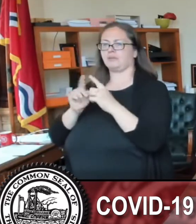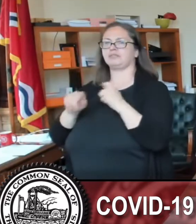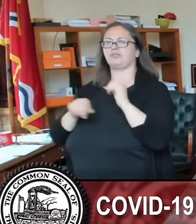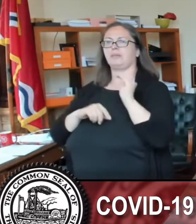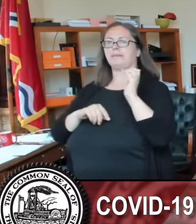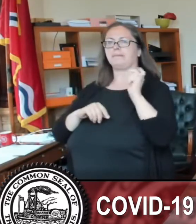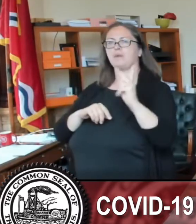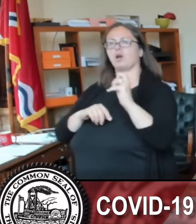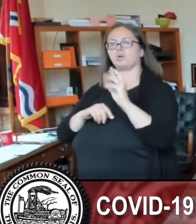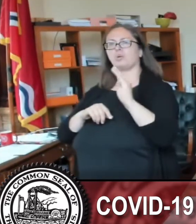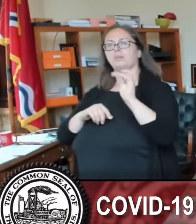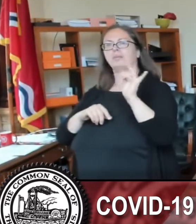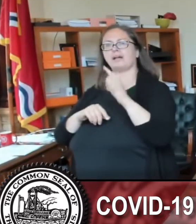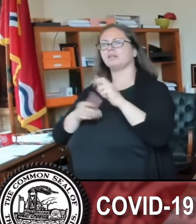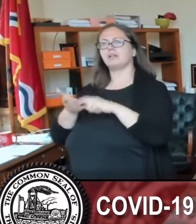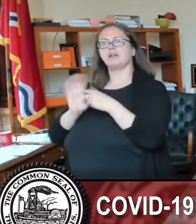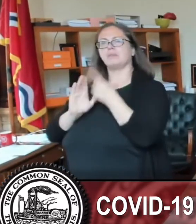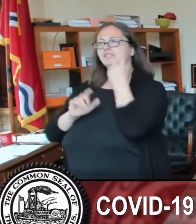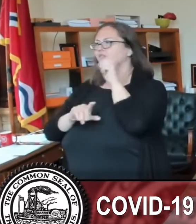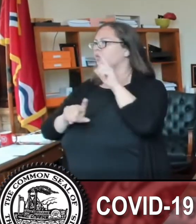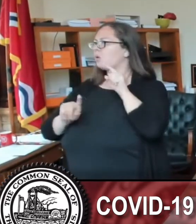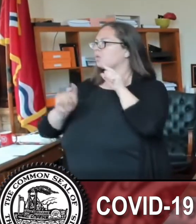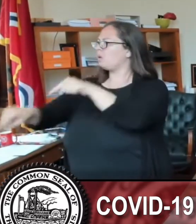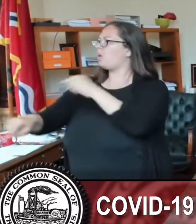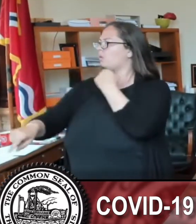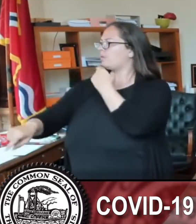Michael, about what this means for going to a restaurant.